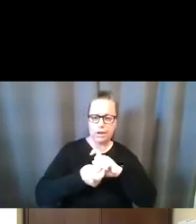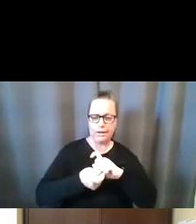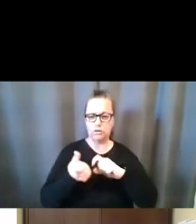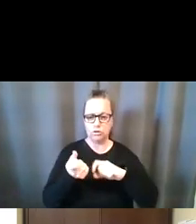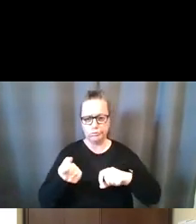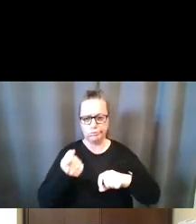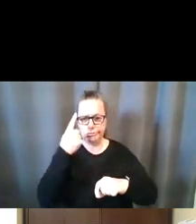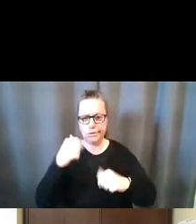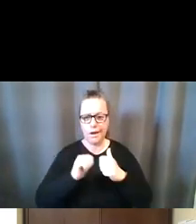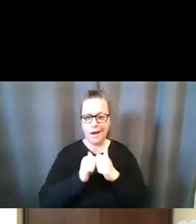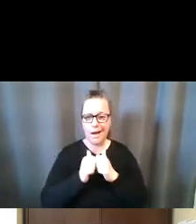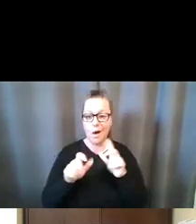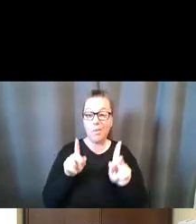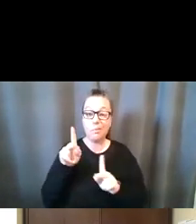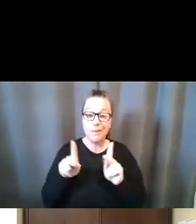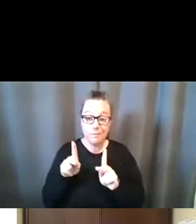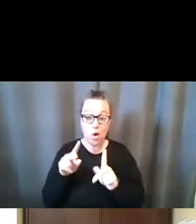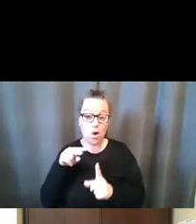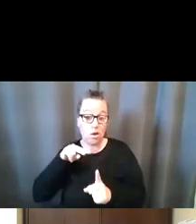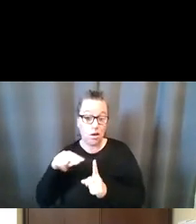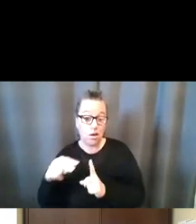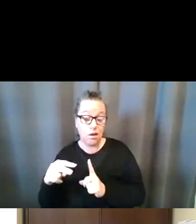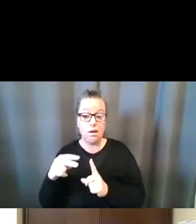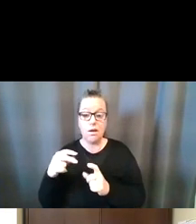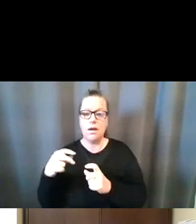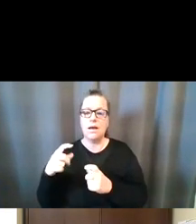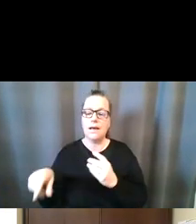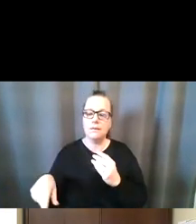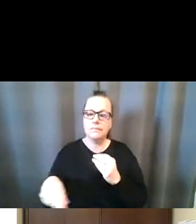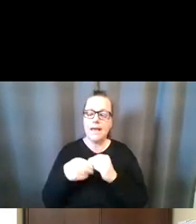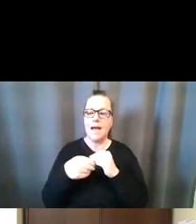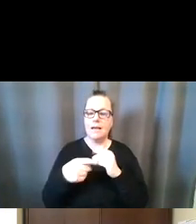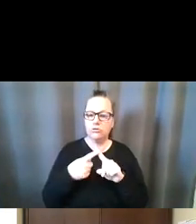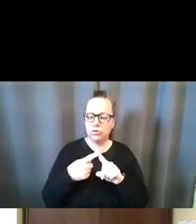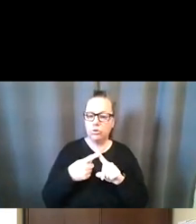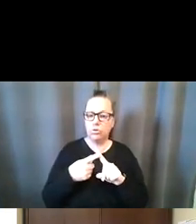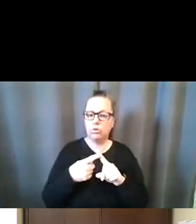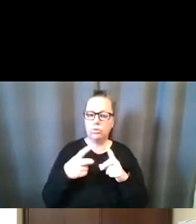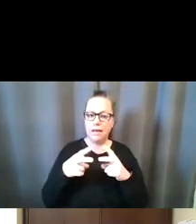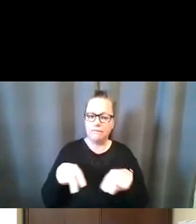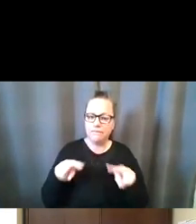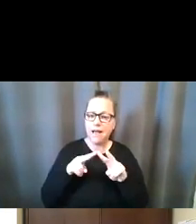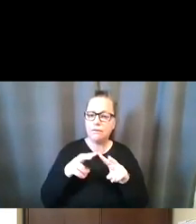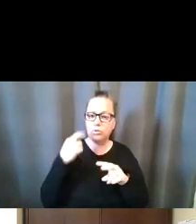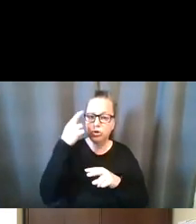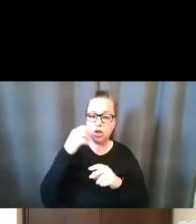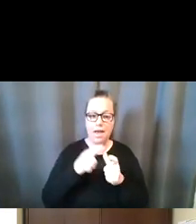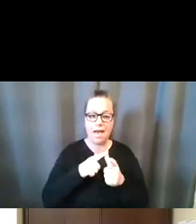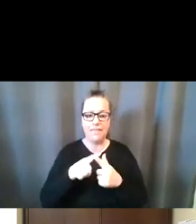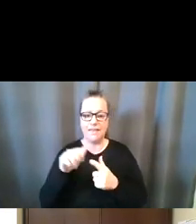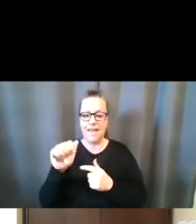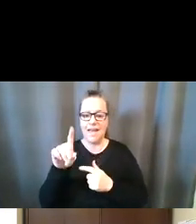understand how the people side of change contributes to value realization. And then we're going to take the ADKAR model of